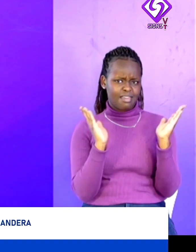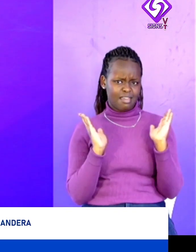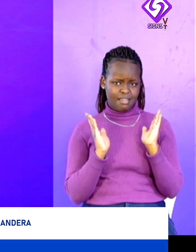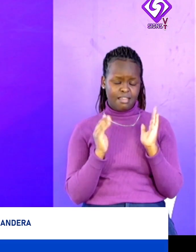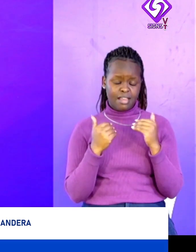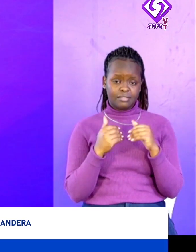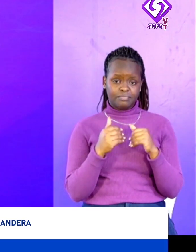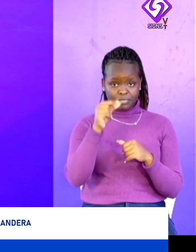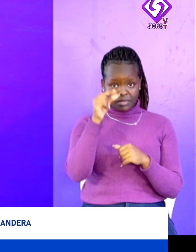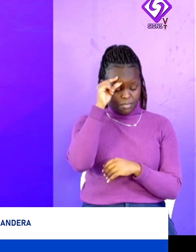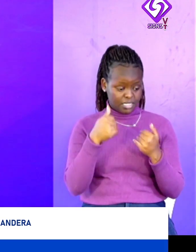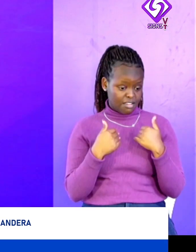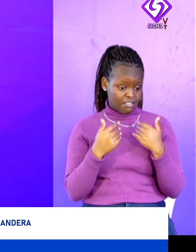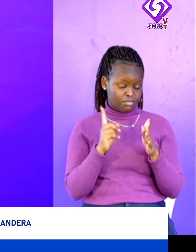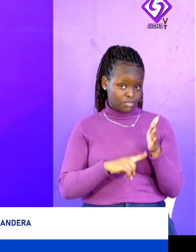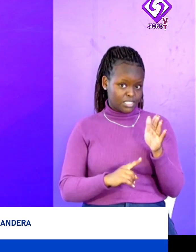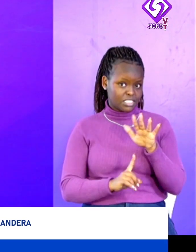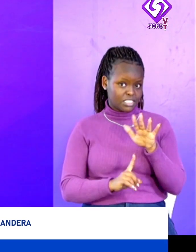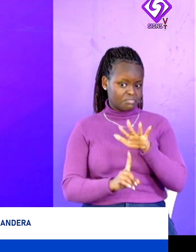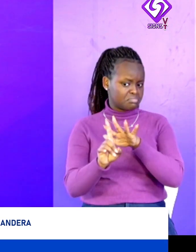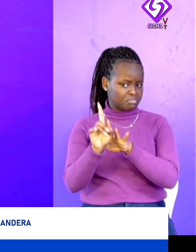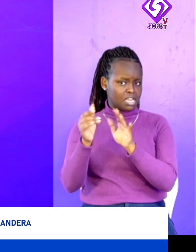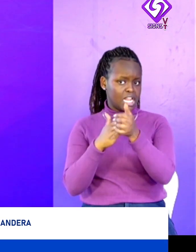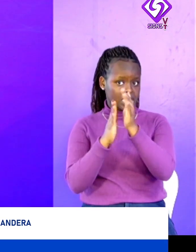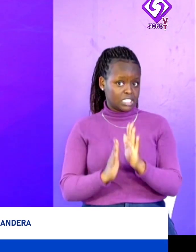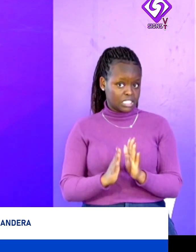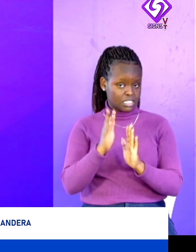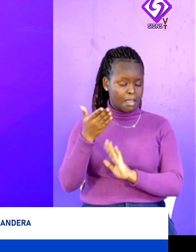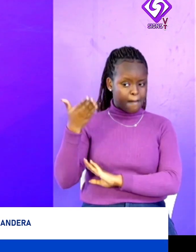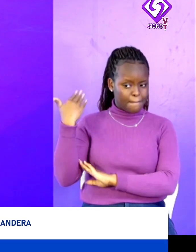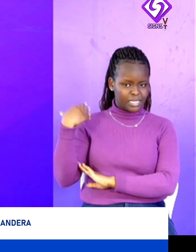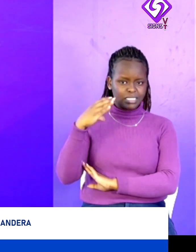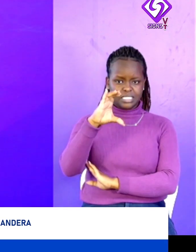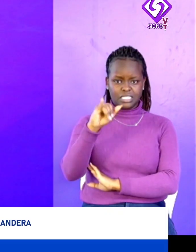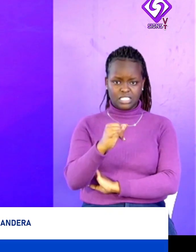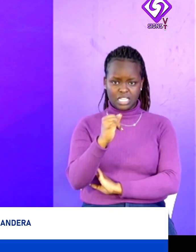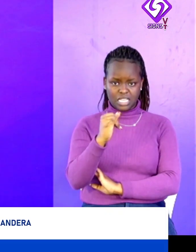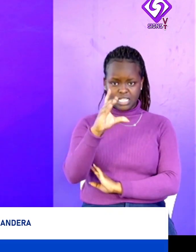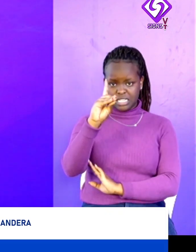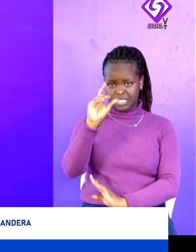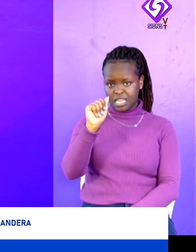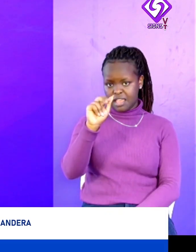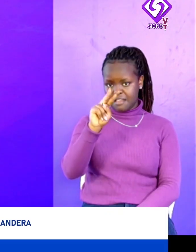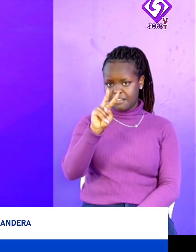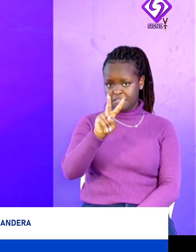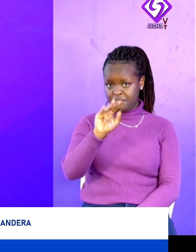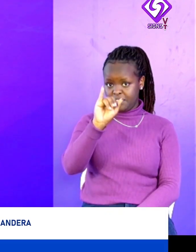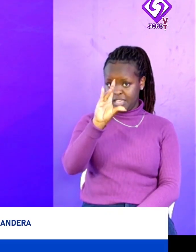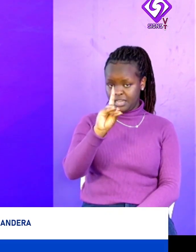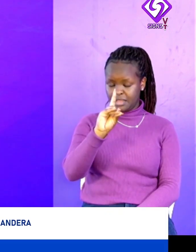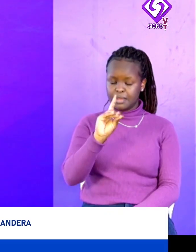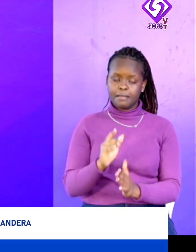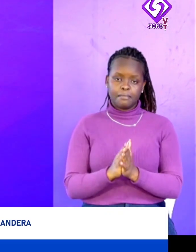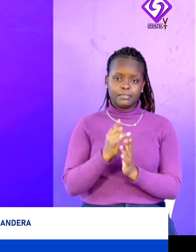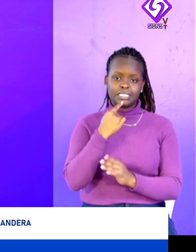concerns raised by other leaders, including former Chief Justice David Maraga, who recently called